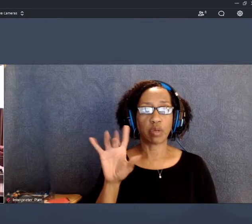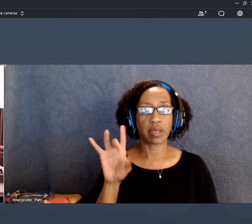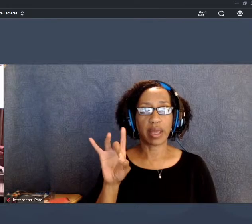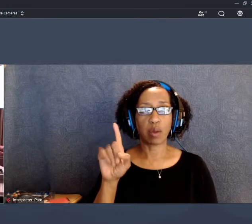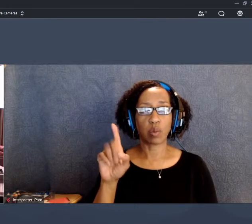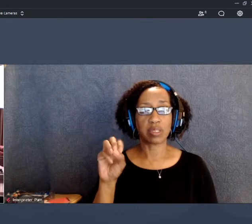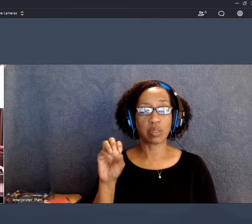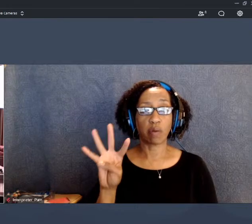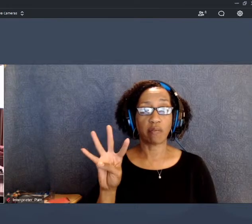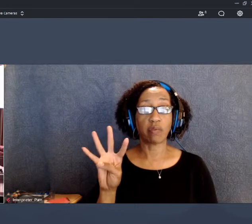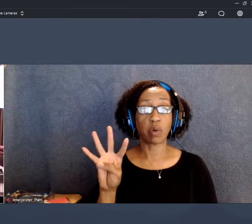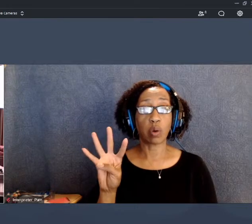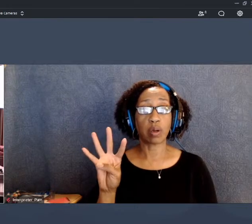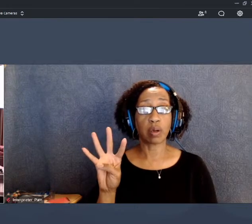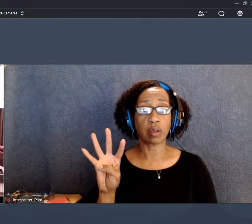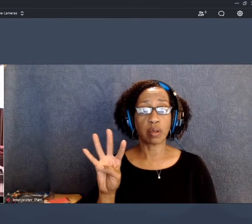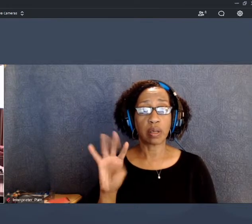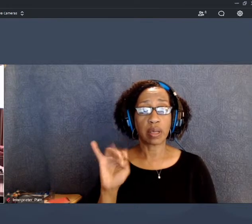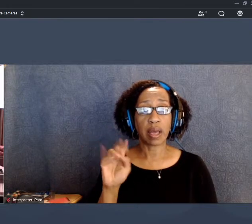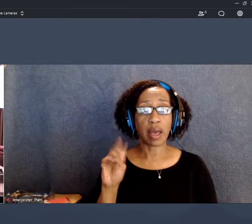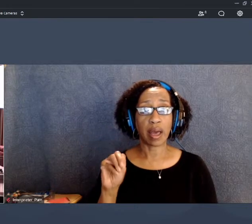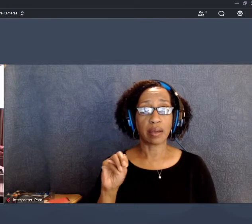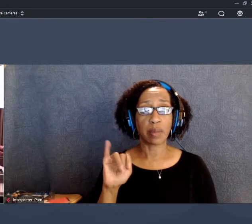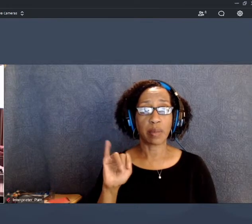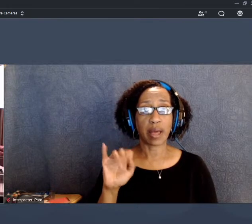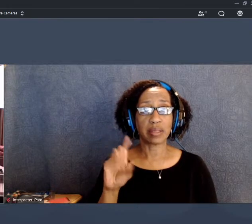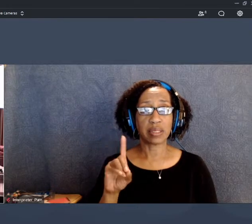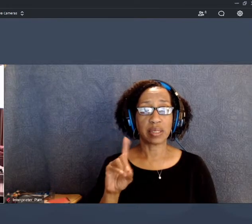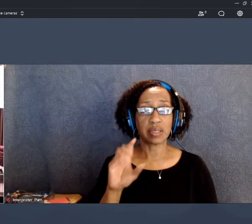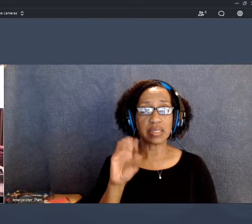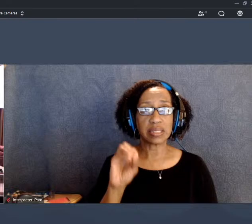38104. Parcel ID number